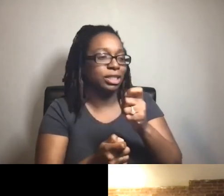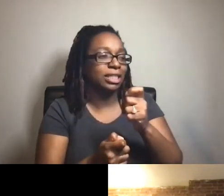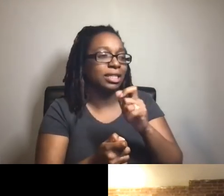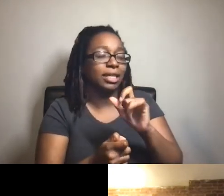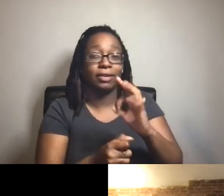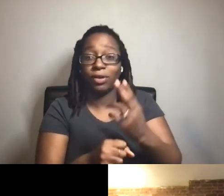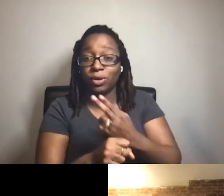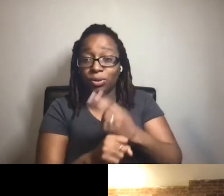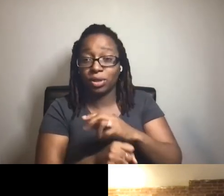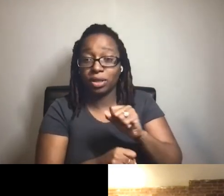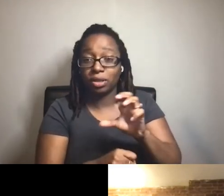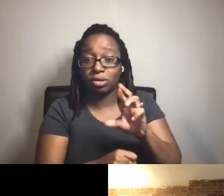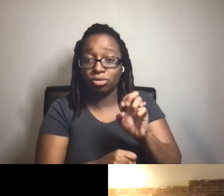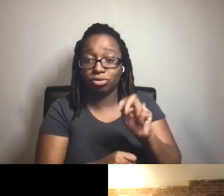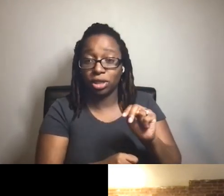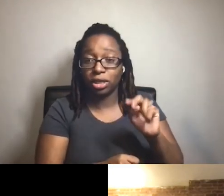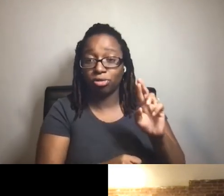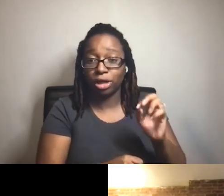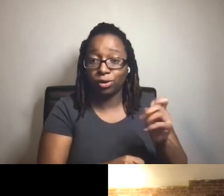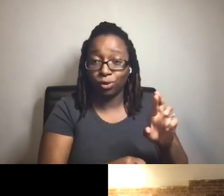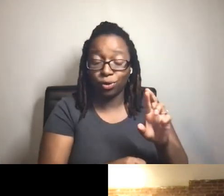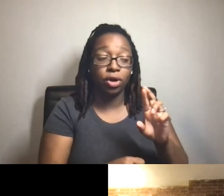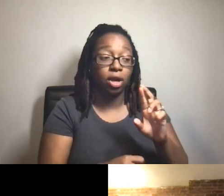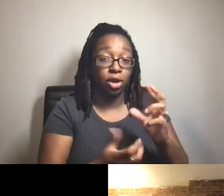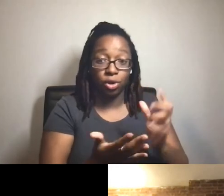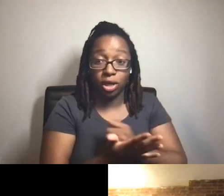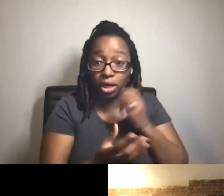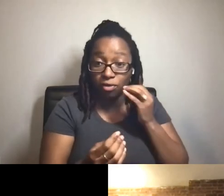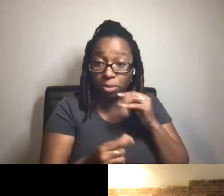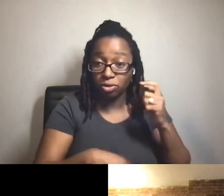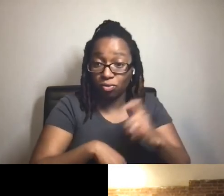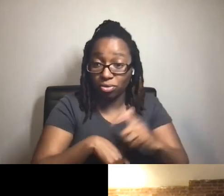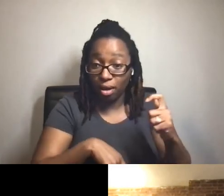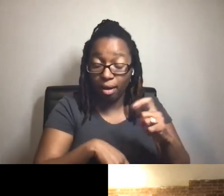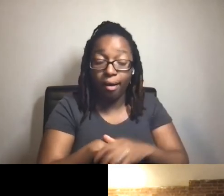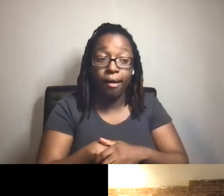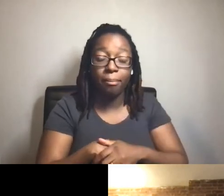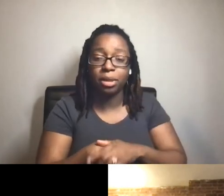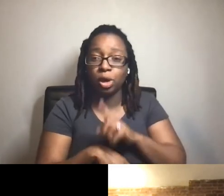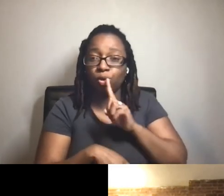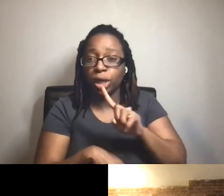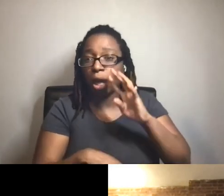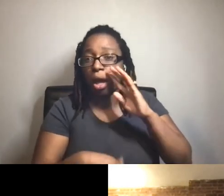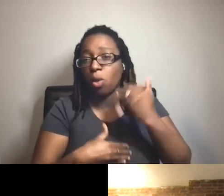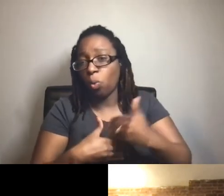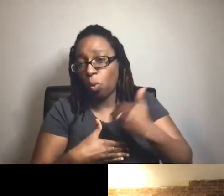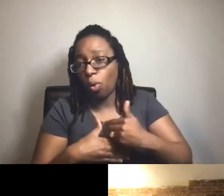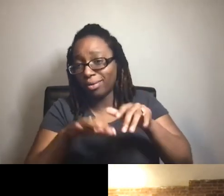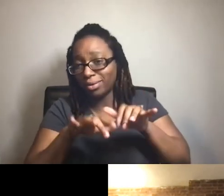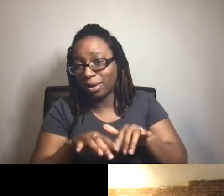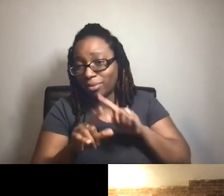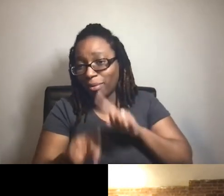a screen reader, are you getting that information when you want to? Is it annoying to have to type that command so often? Could it give it to you